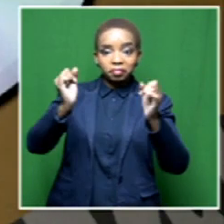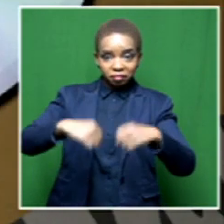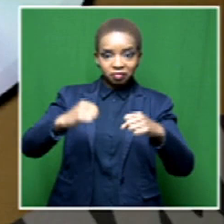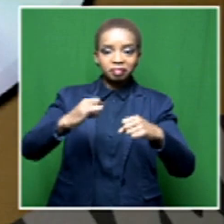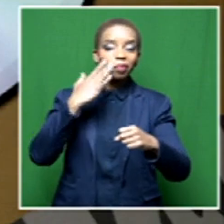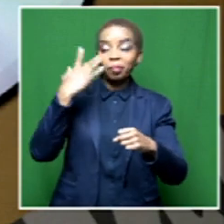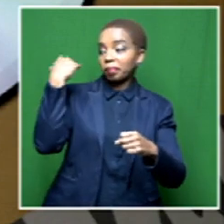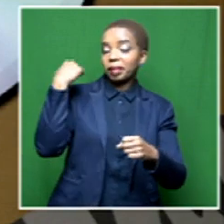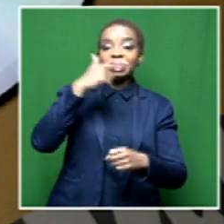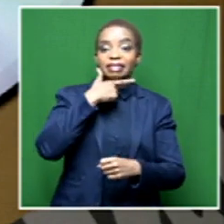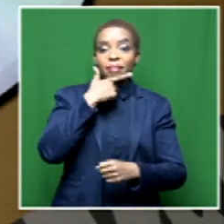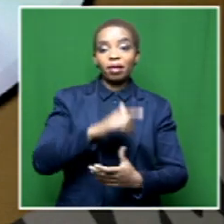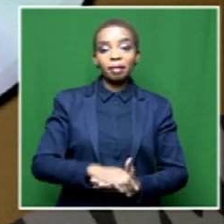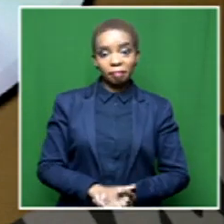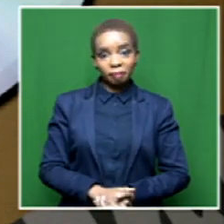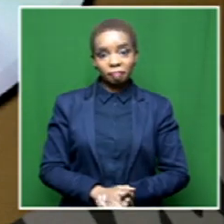December.